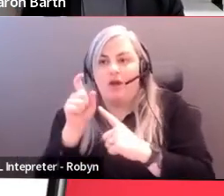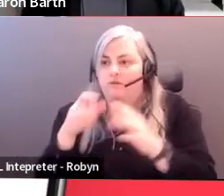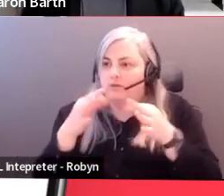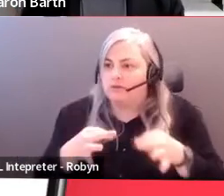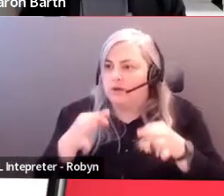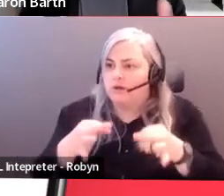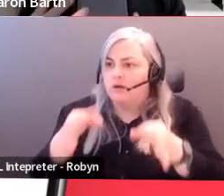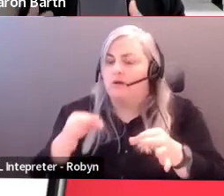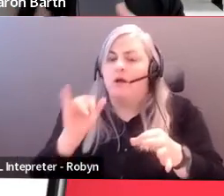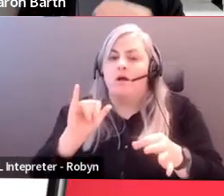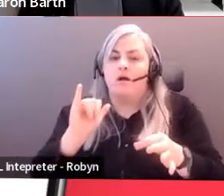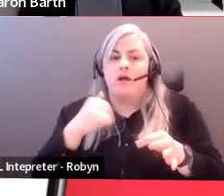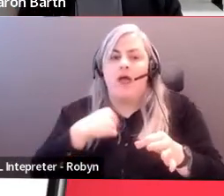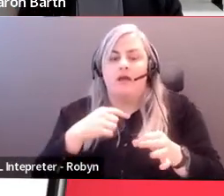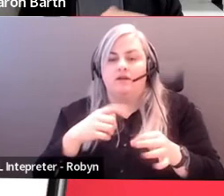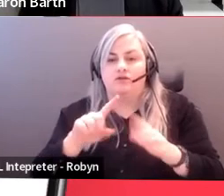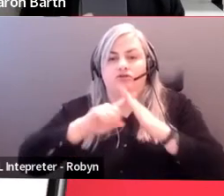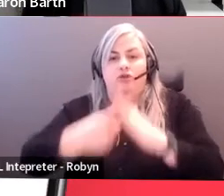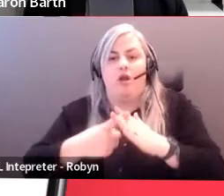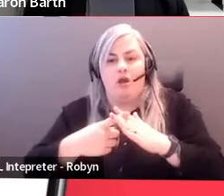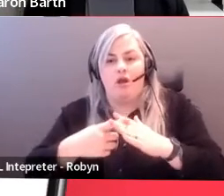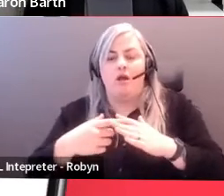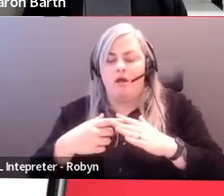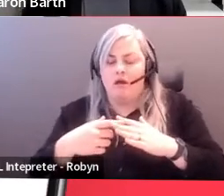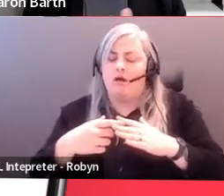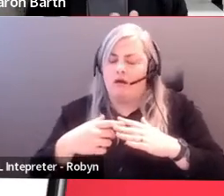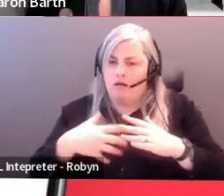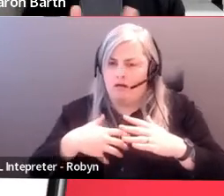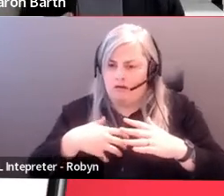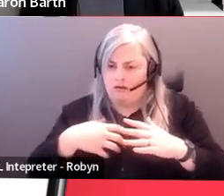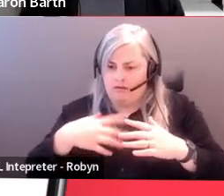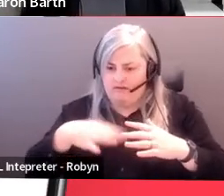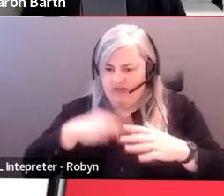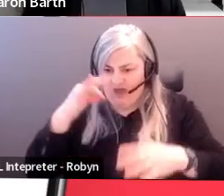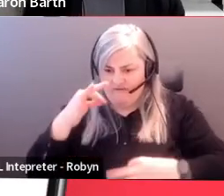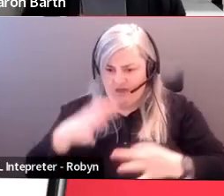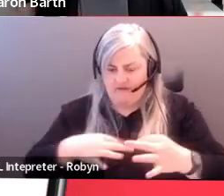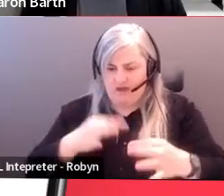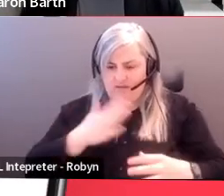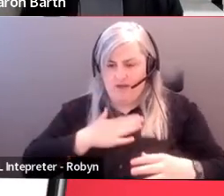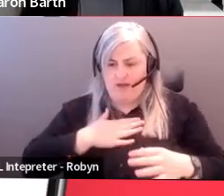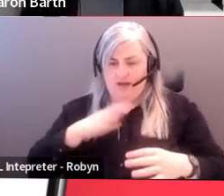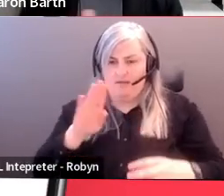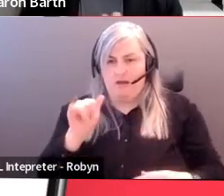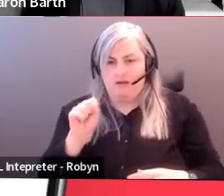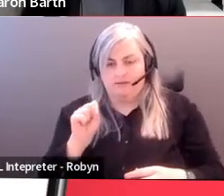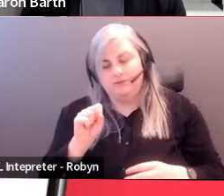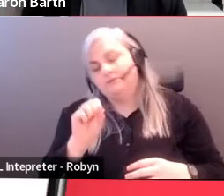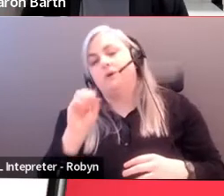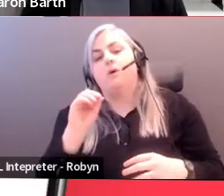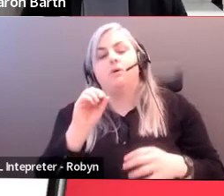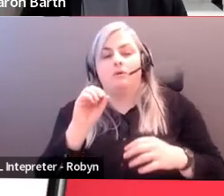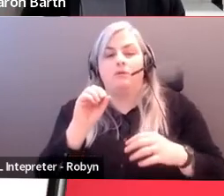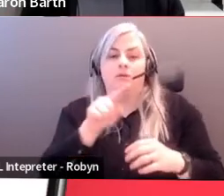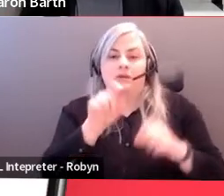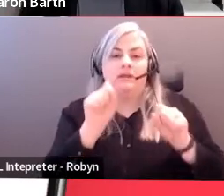different decisions and start to uncover the biases that you do have and how to correct them. So happy to talk to anyone who wants to check